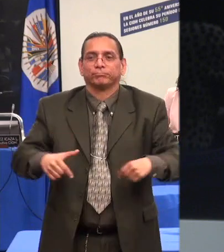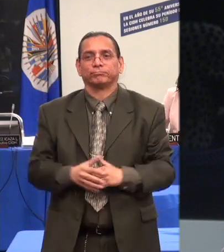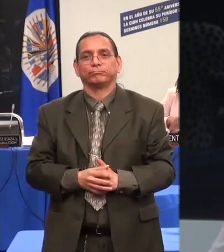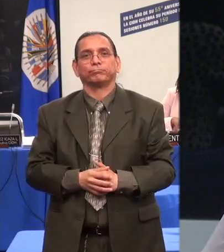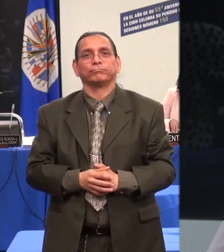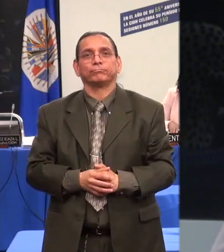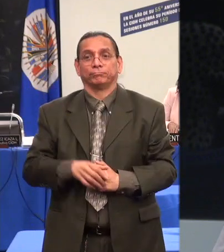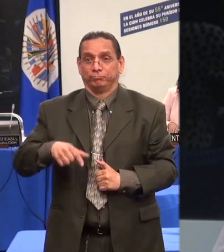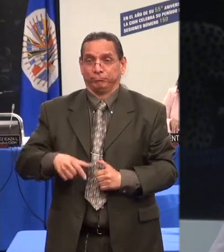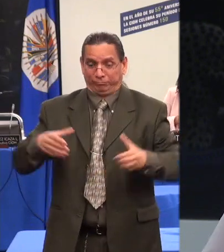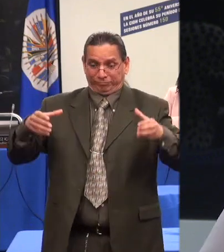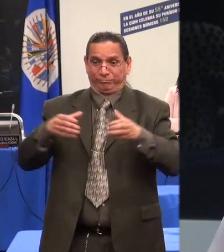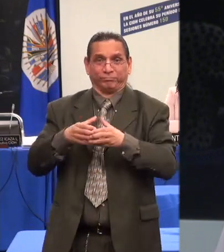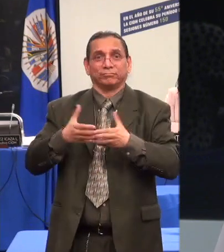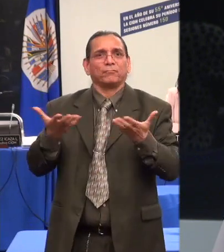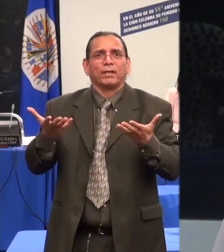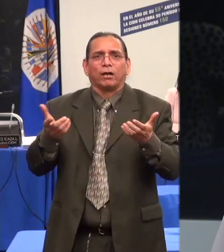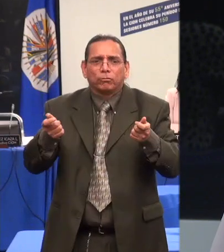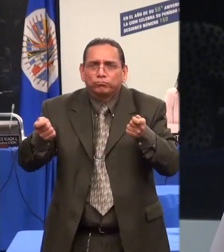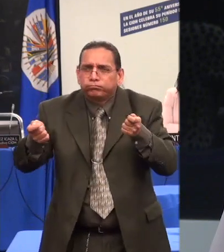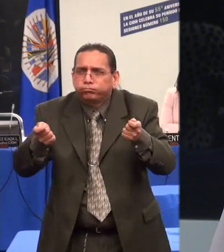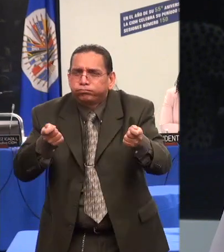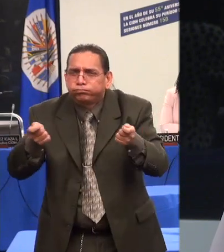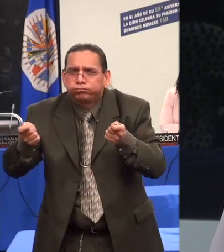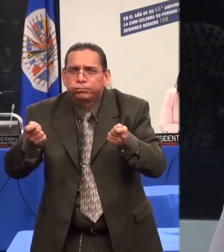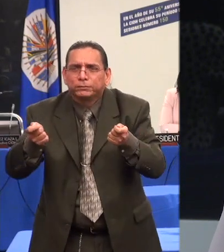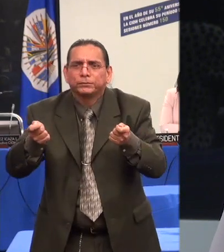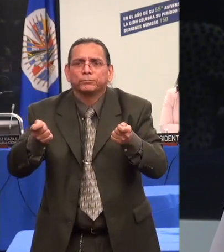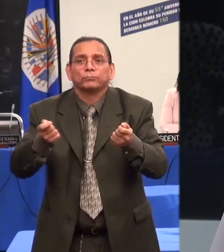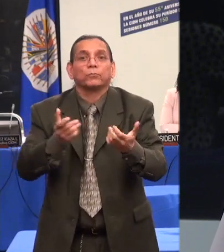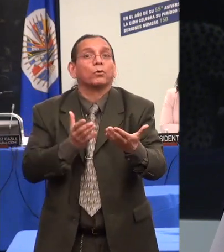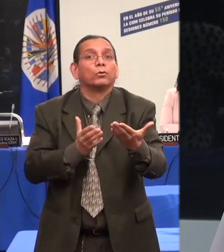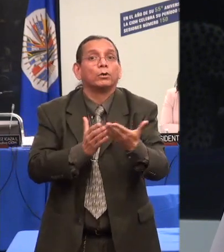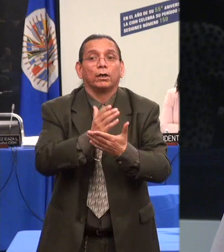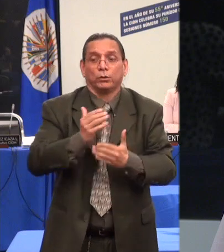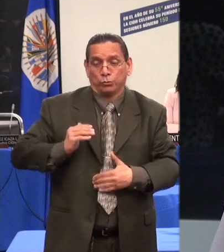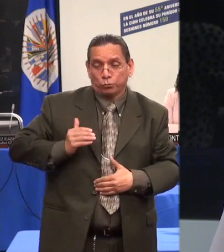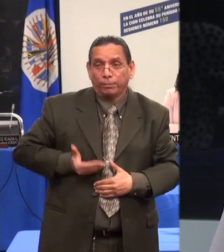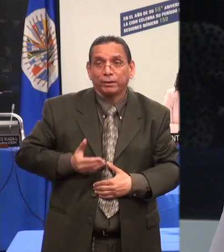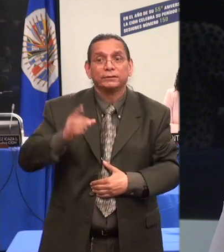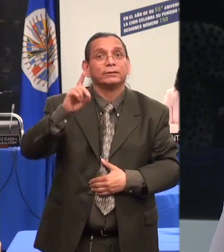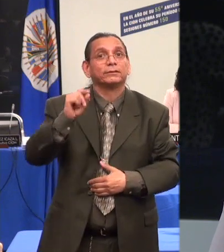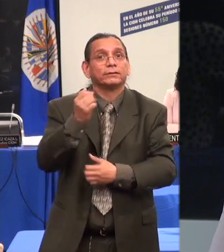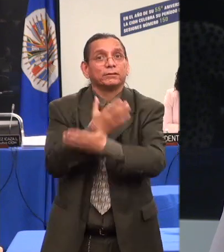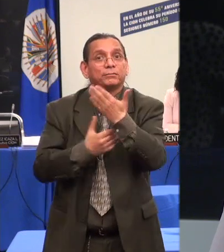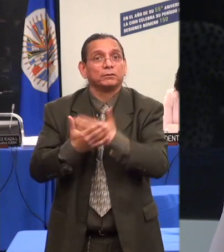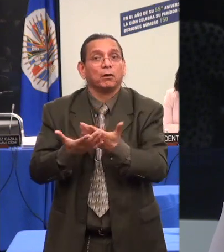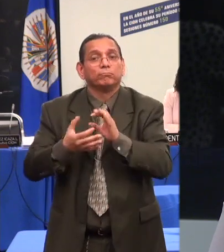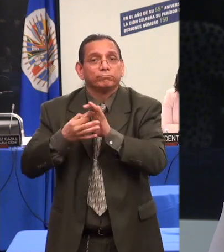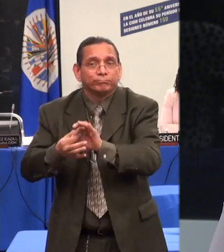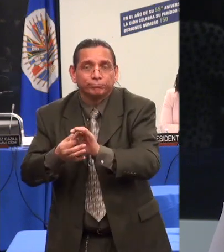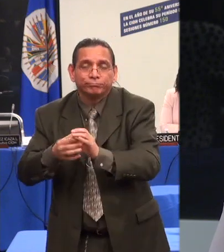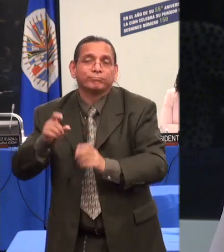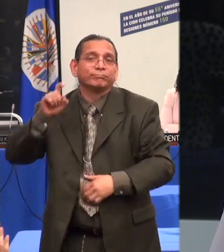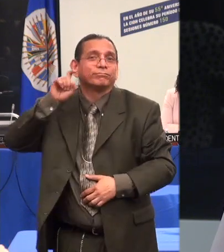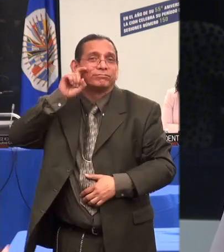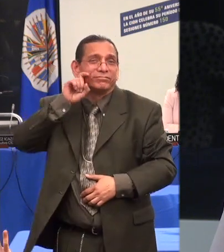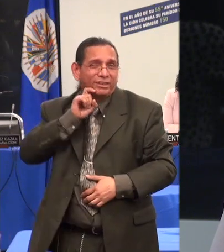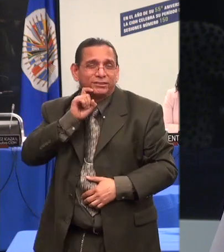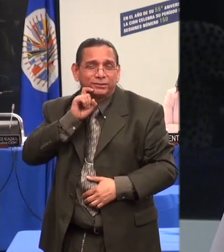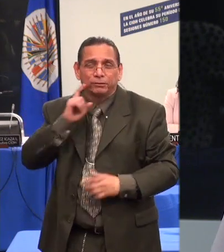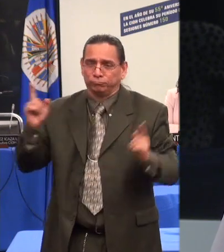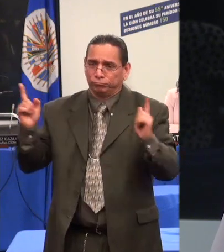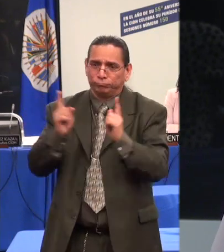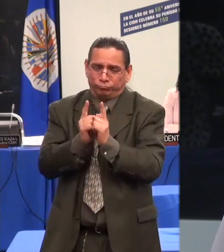of women with disabilities, and particularly their sexual and reproductive rights. We welcome the